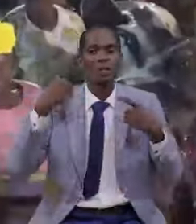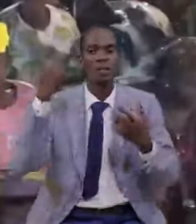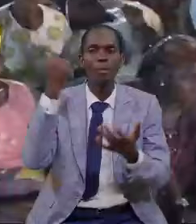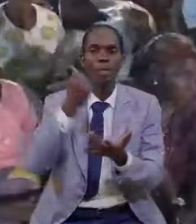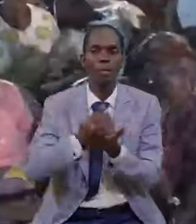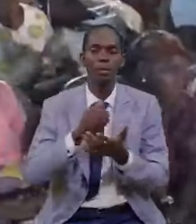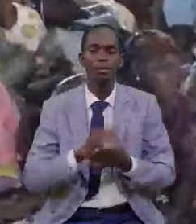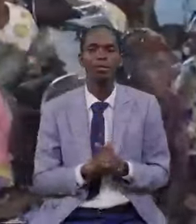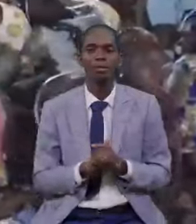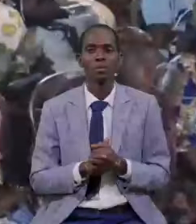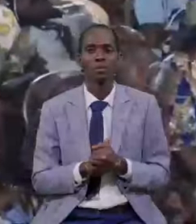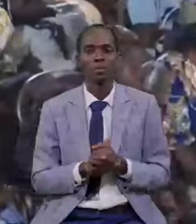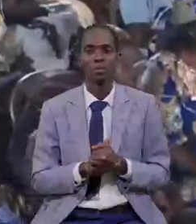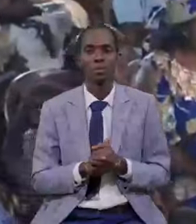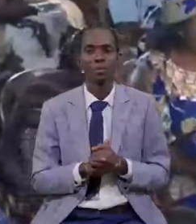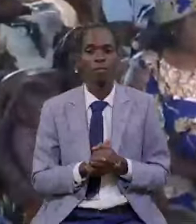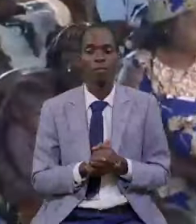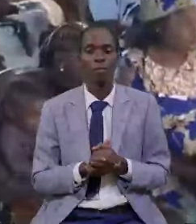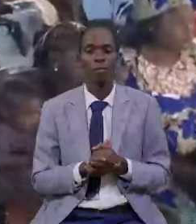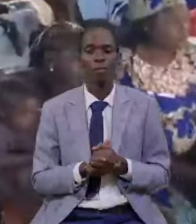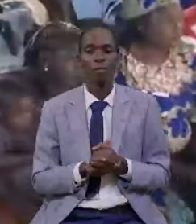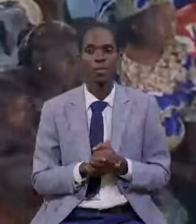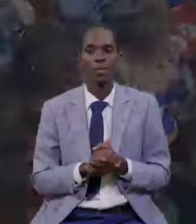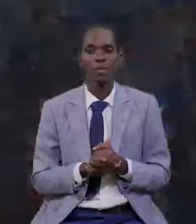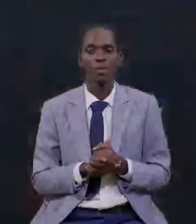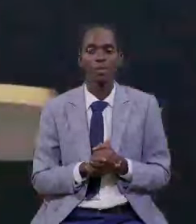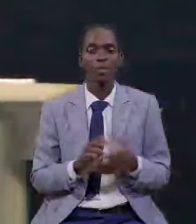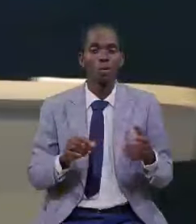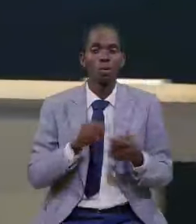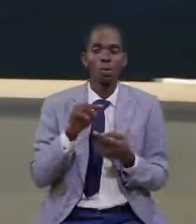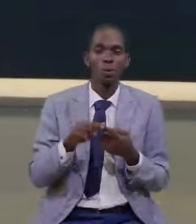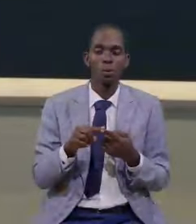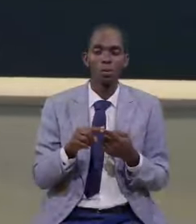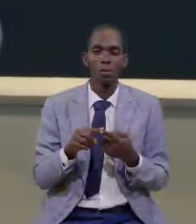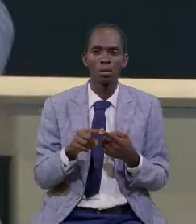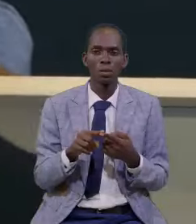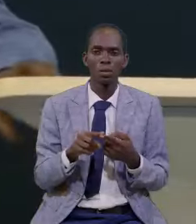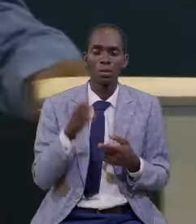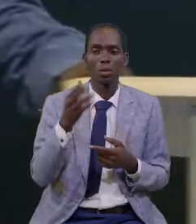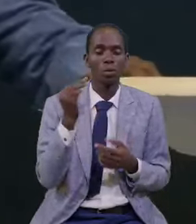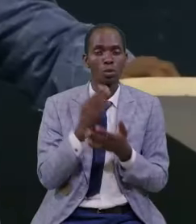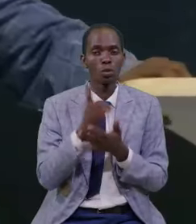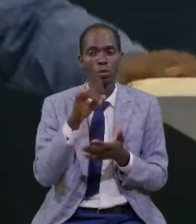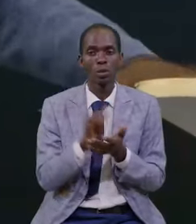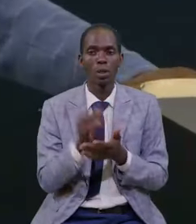Then there's somebody was born blind. And disciples were